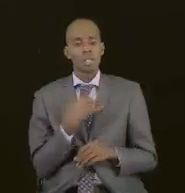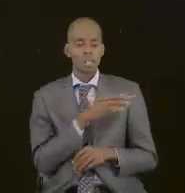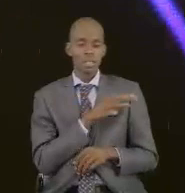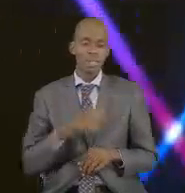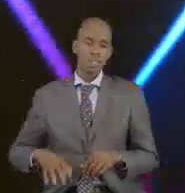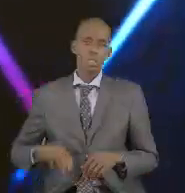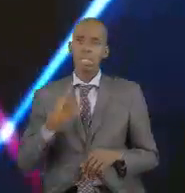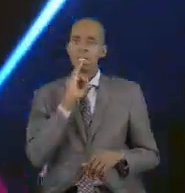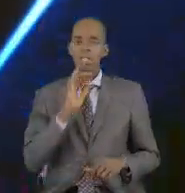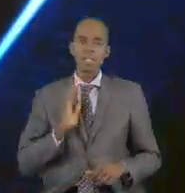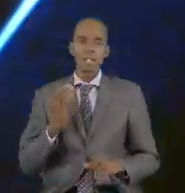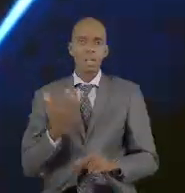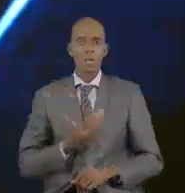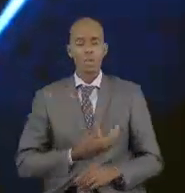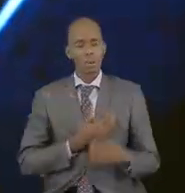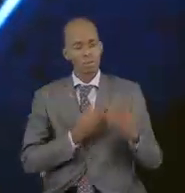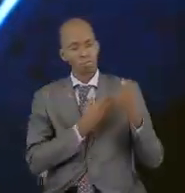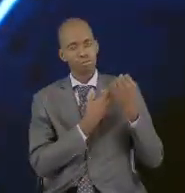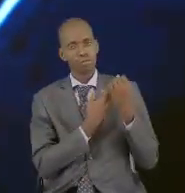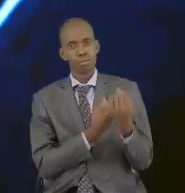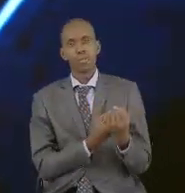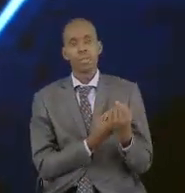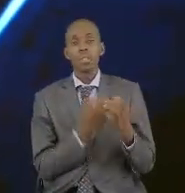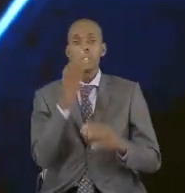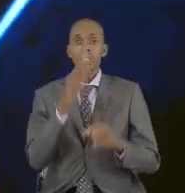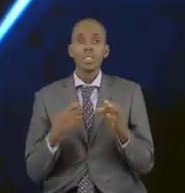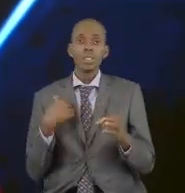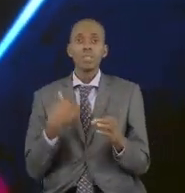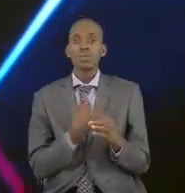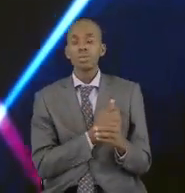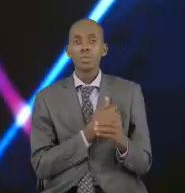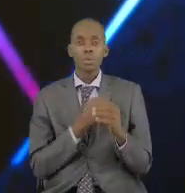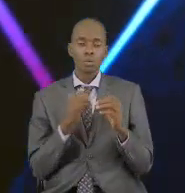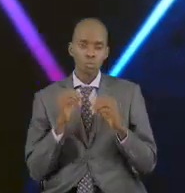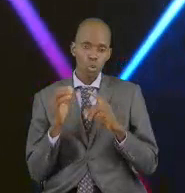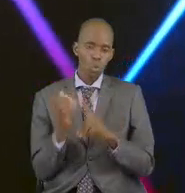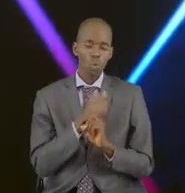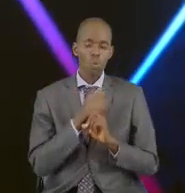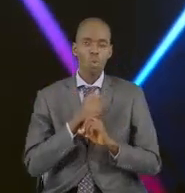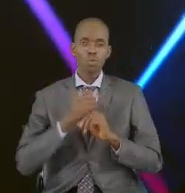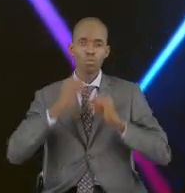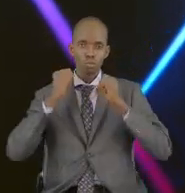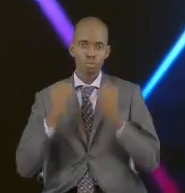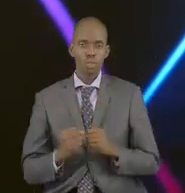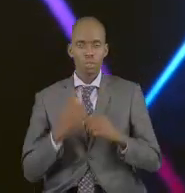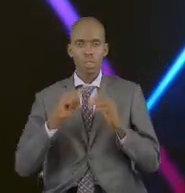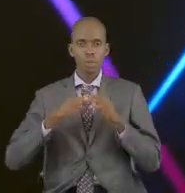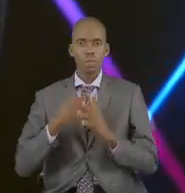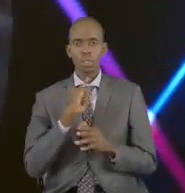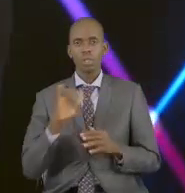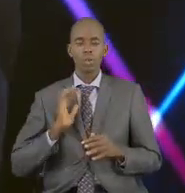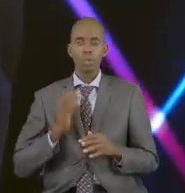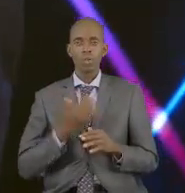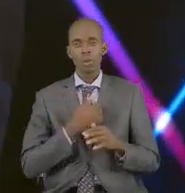confidence. If we hold fast the beginning of our faith unto the